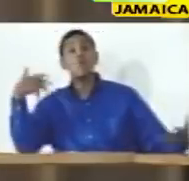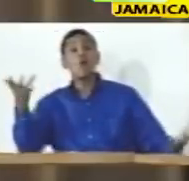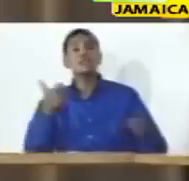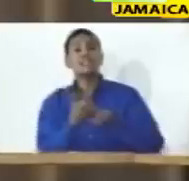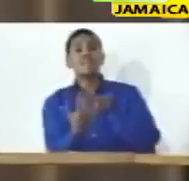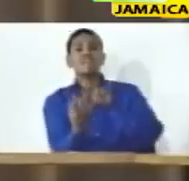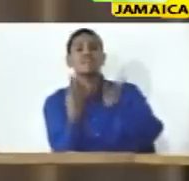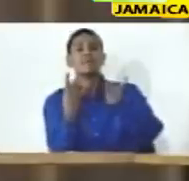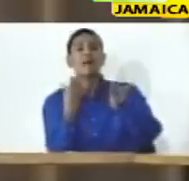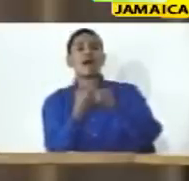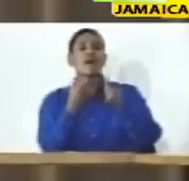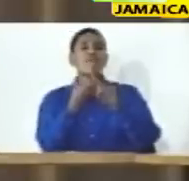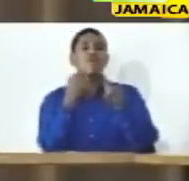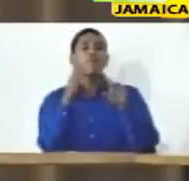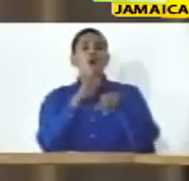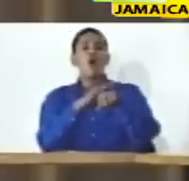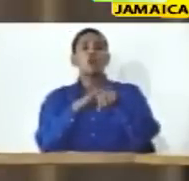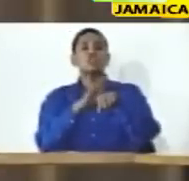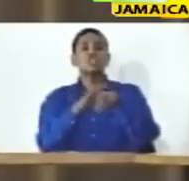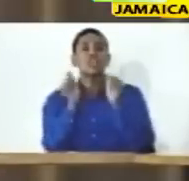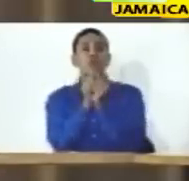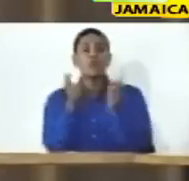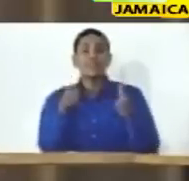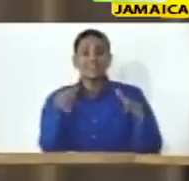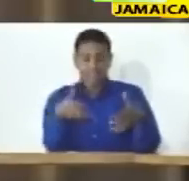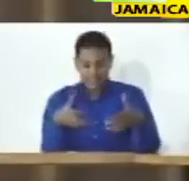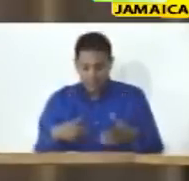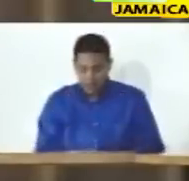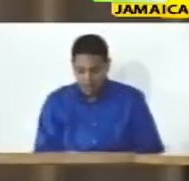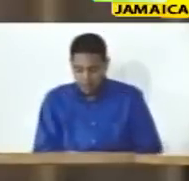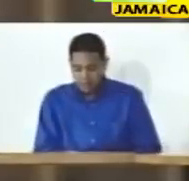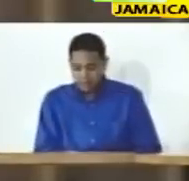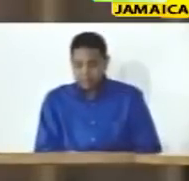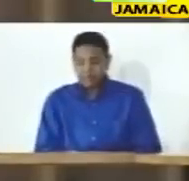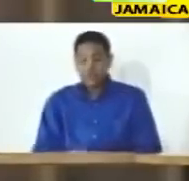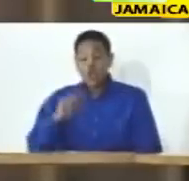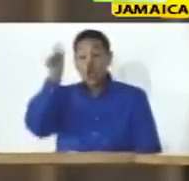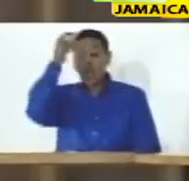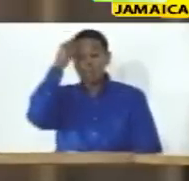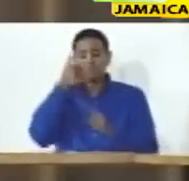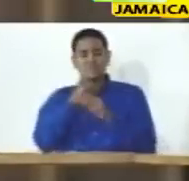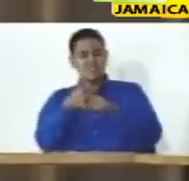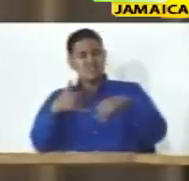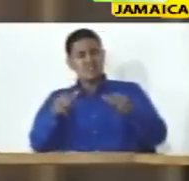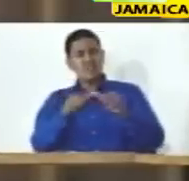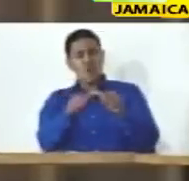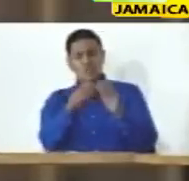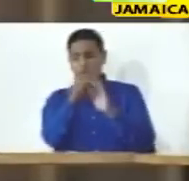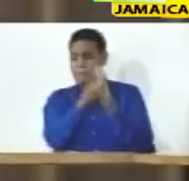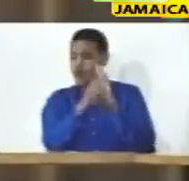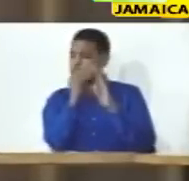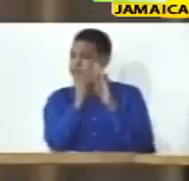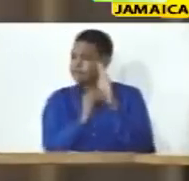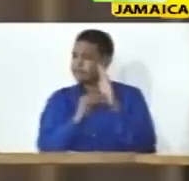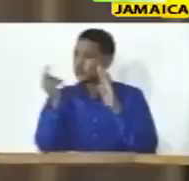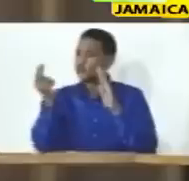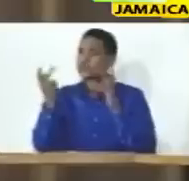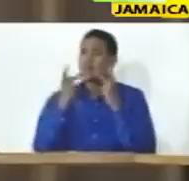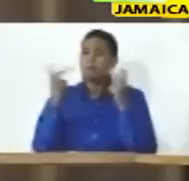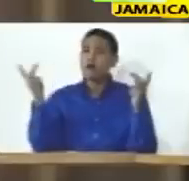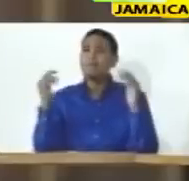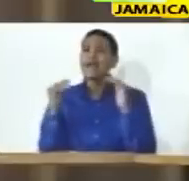feedback from consultation with the sector. The government has continued its policy of using the public